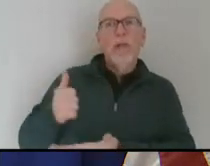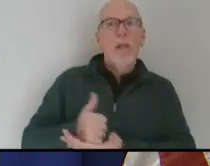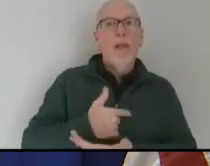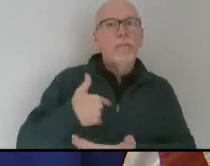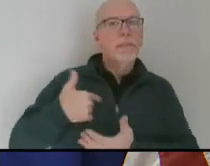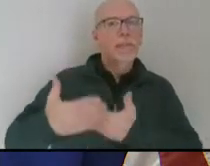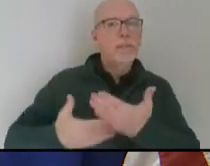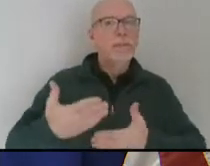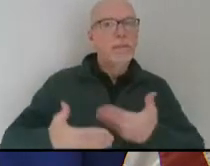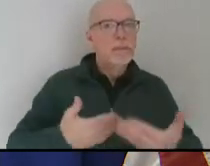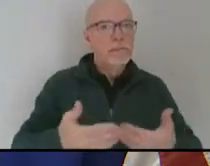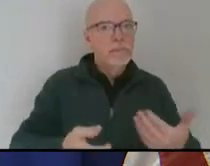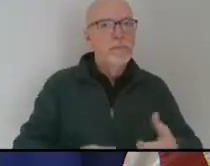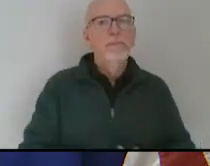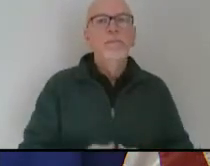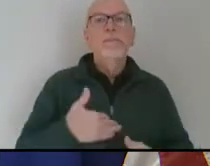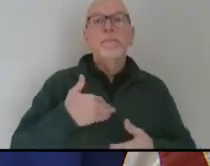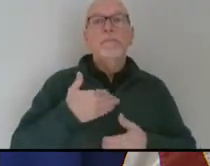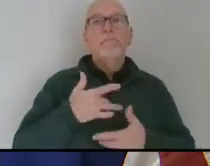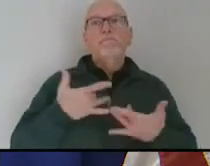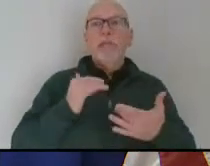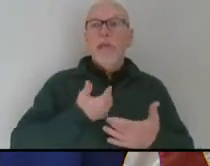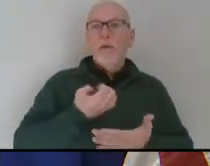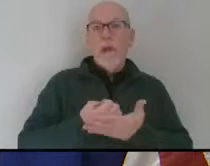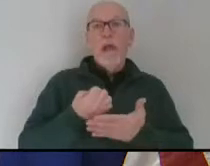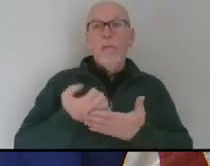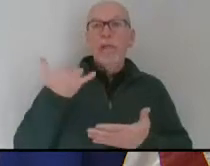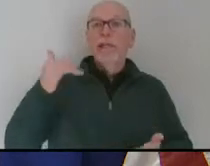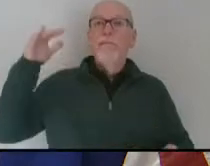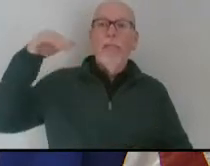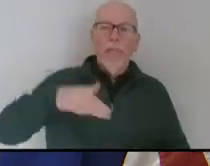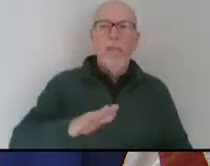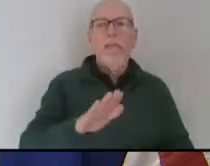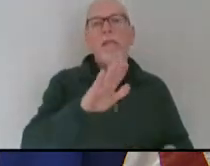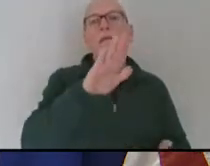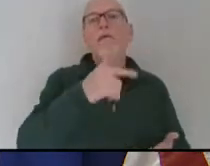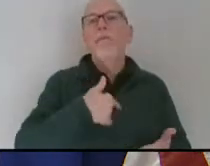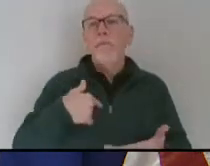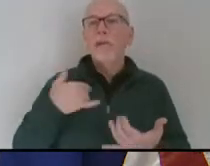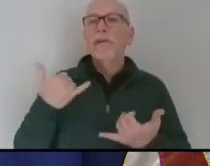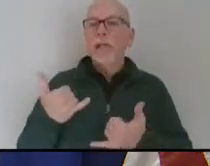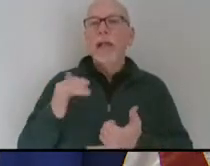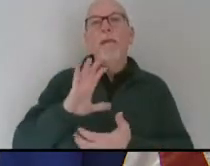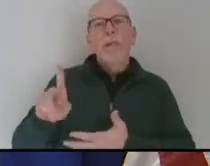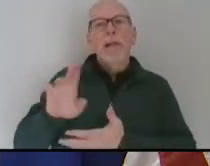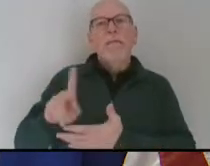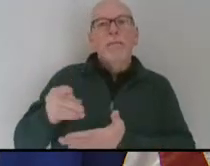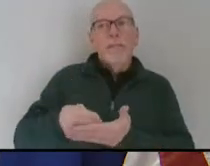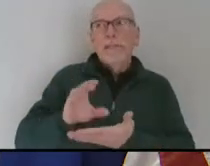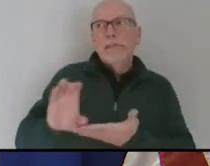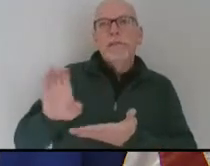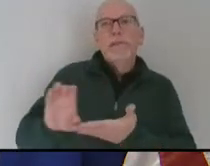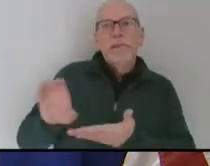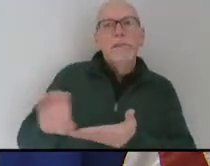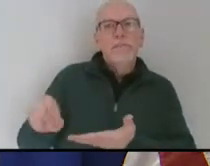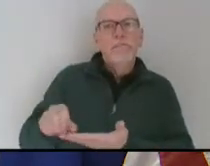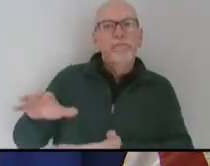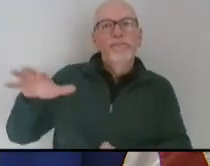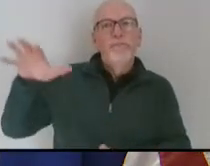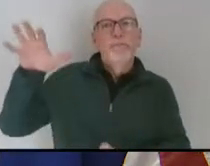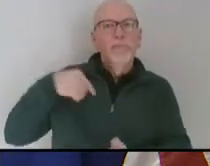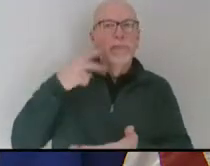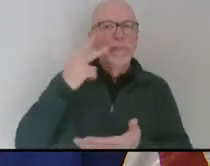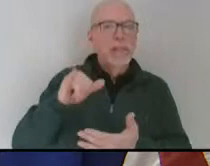I'm pleased that our economy is bouncing back and we are replenishing. We are seeing the levels at which they